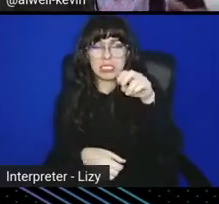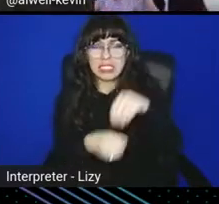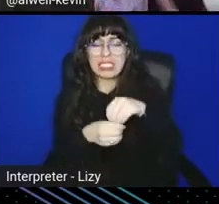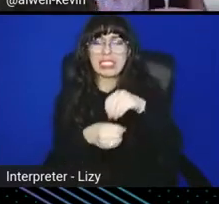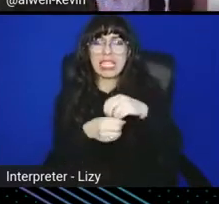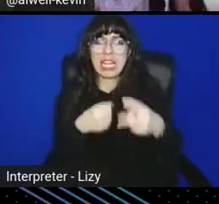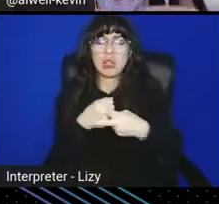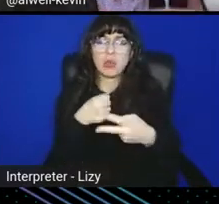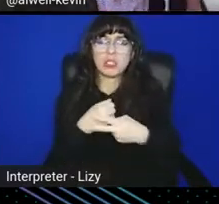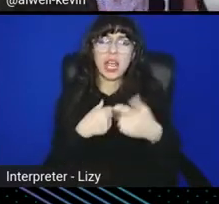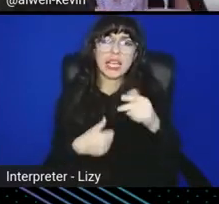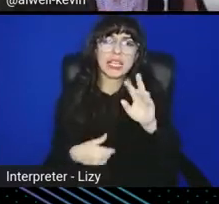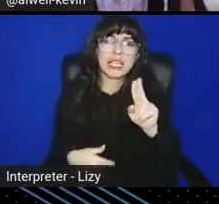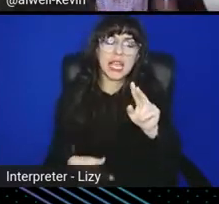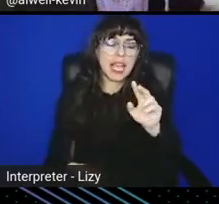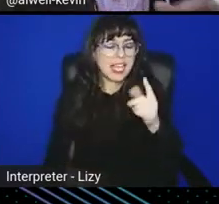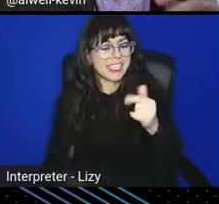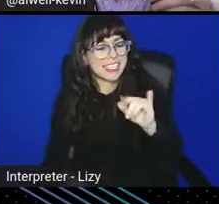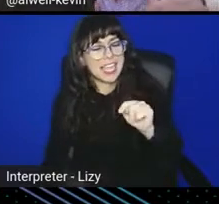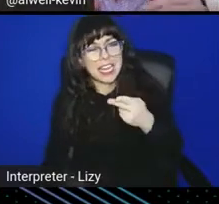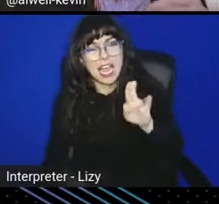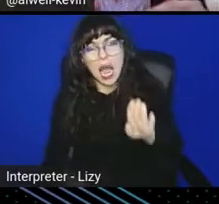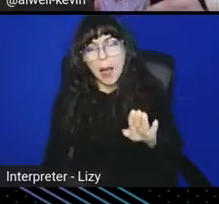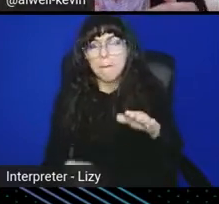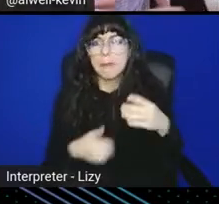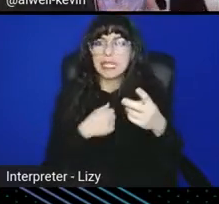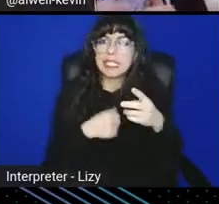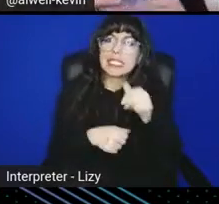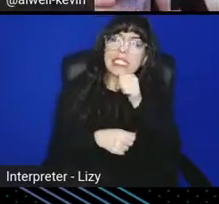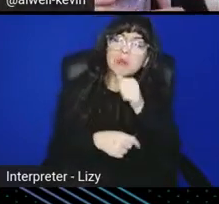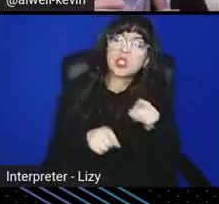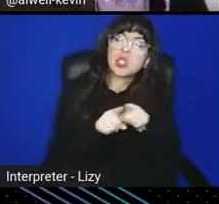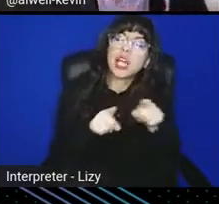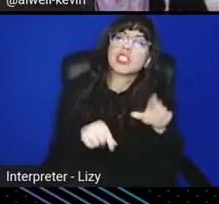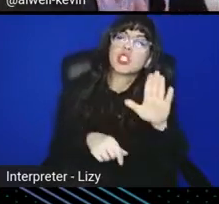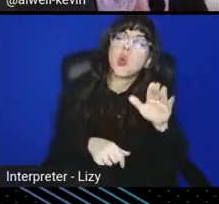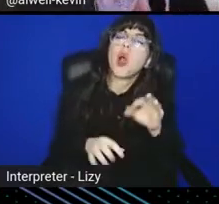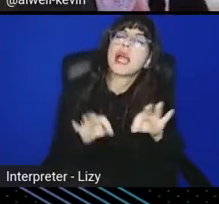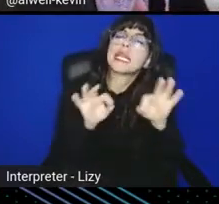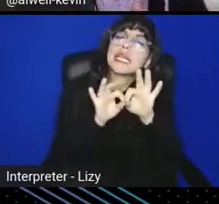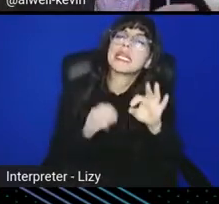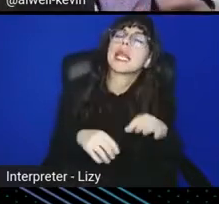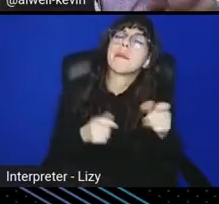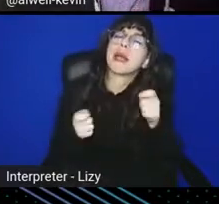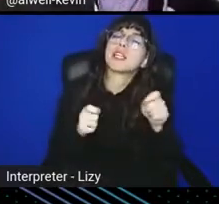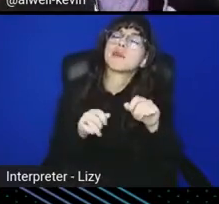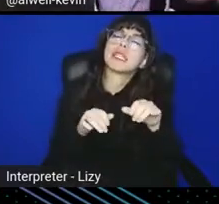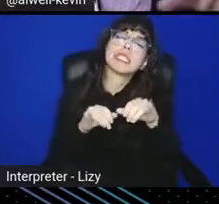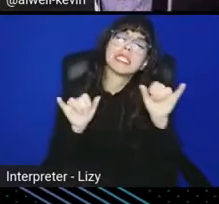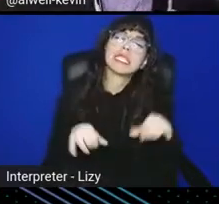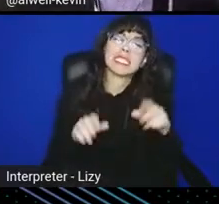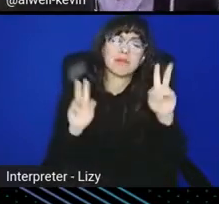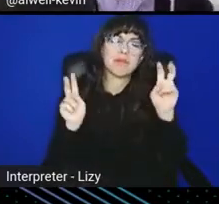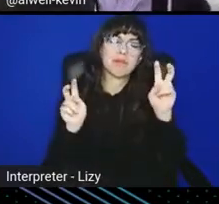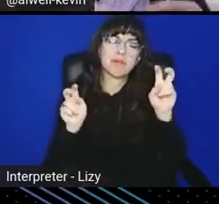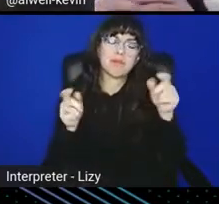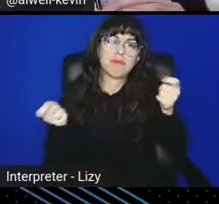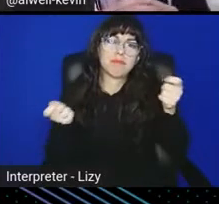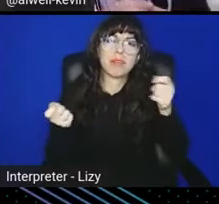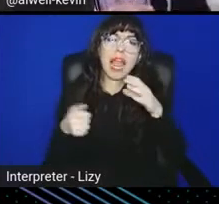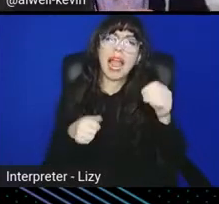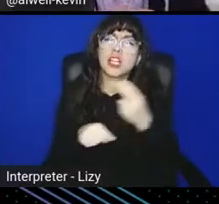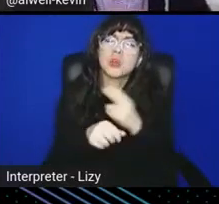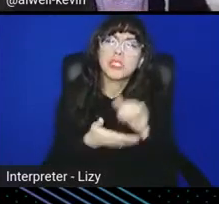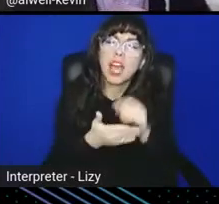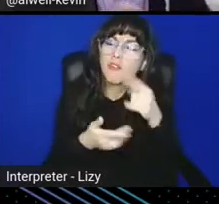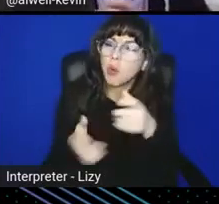GitHub secrets. So you're using kind of GitHub secrets as your key management system principle, if you will, and then using that to get access to all the other